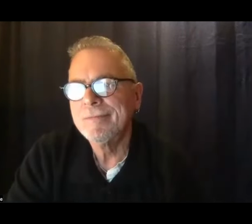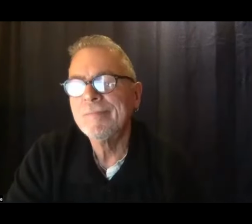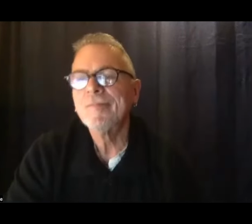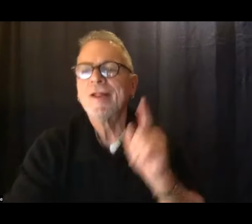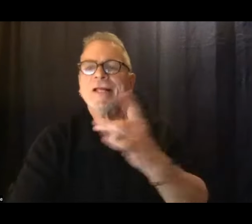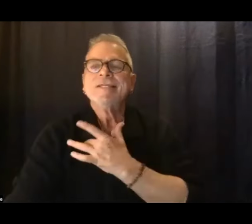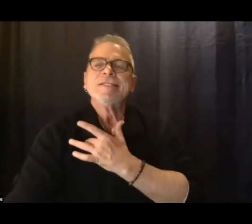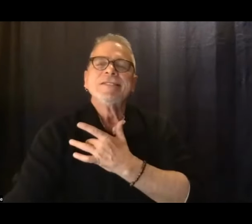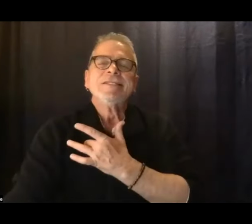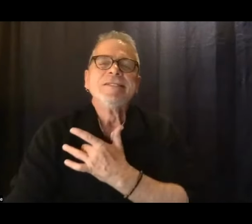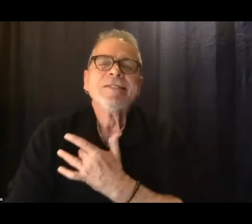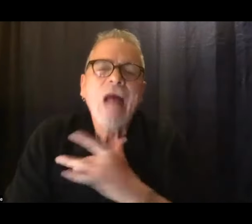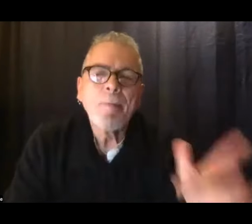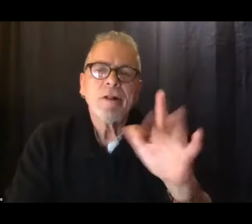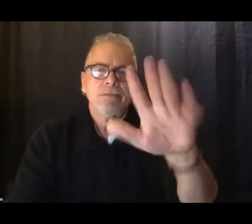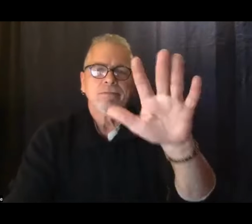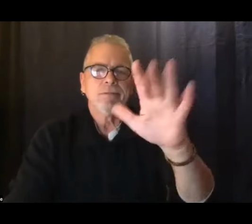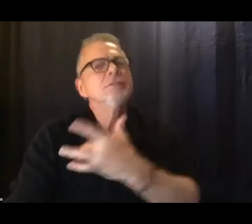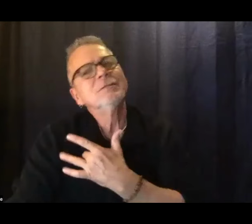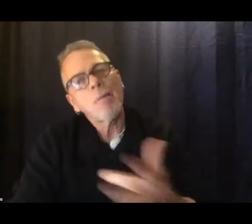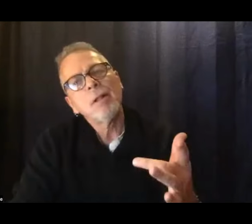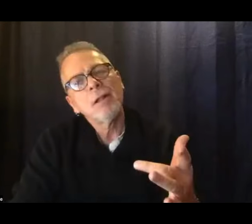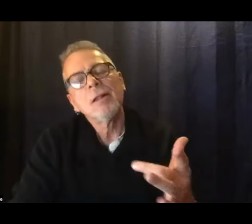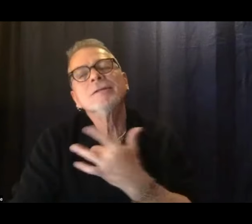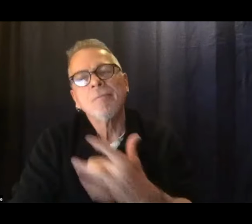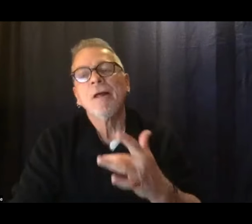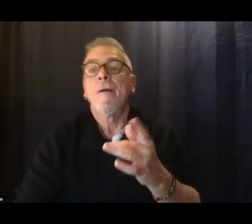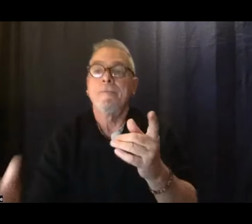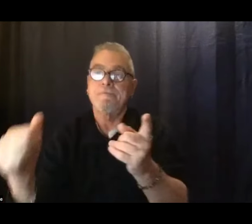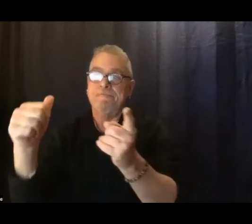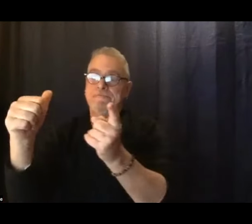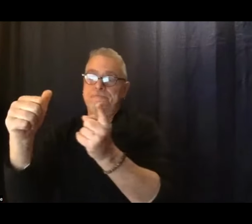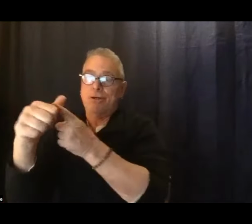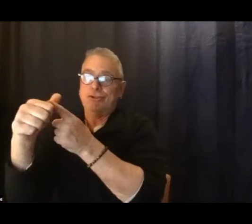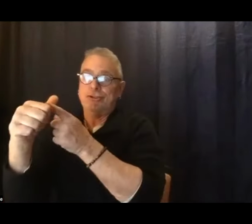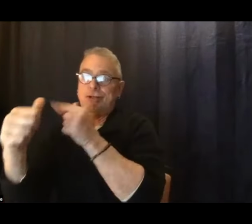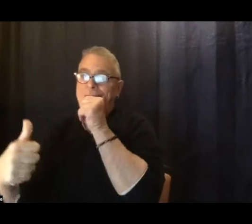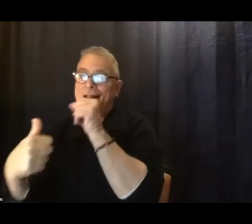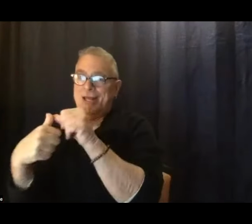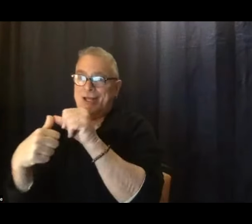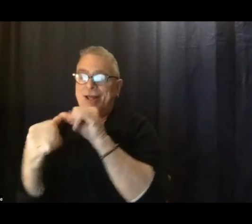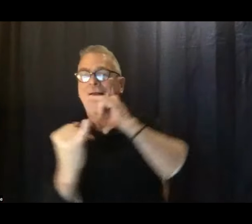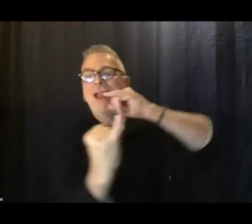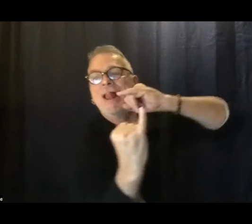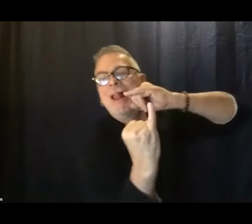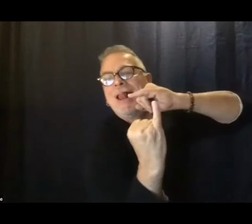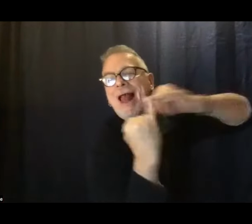You do want to watch how deaf people fingerspell. There are some very typical components to the hows and the